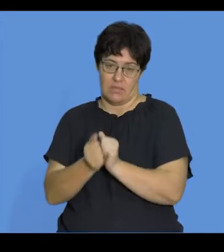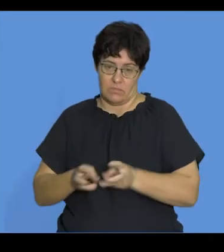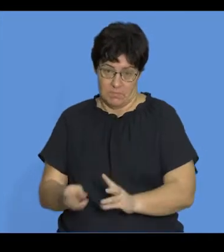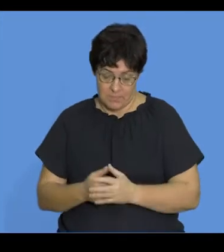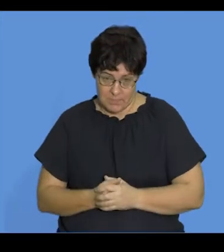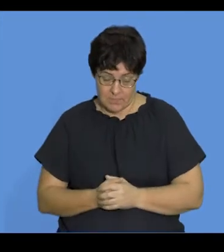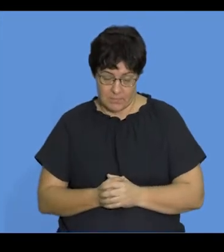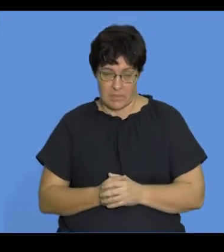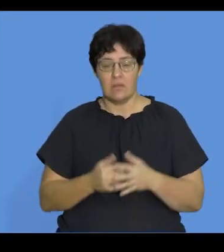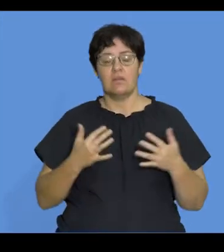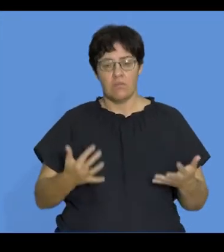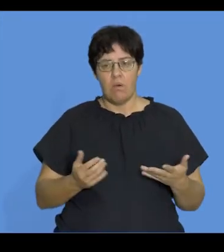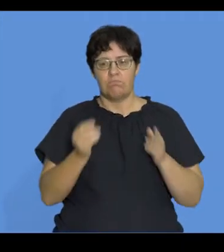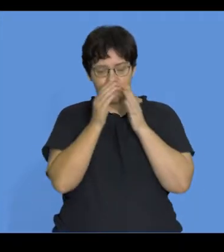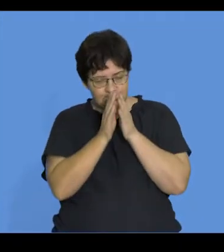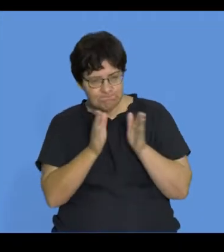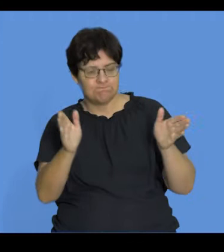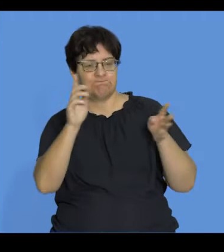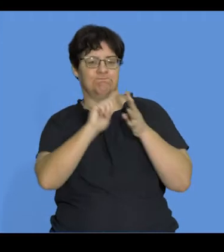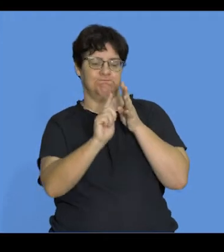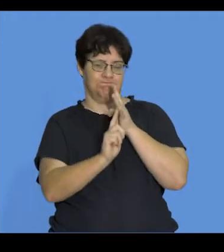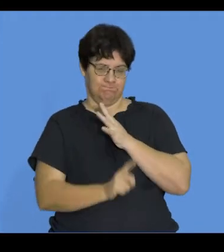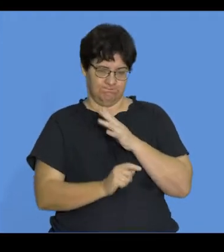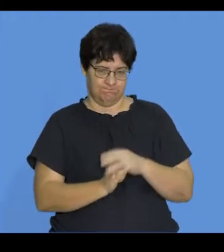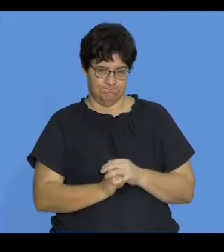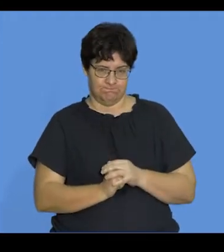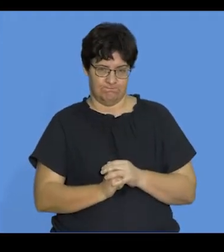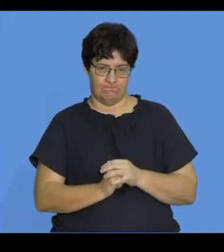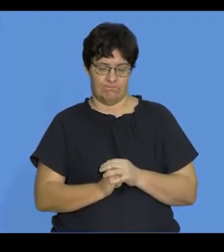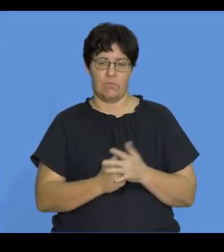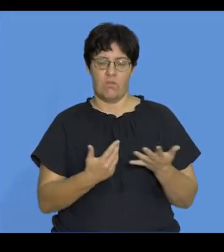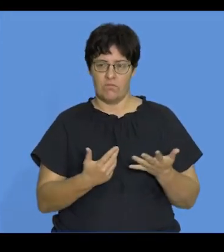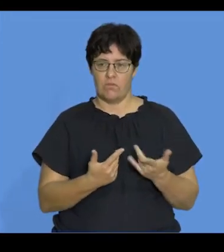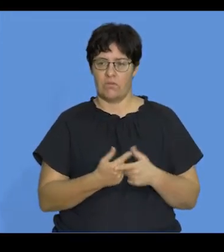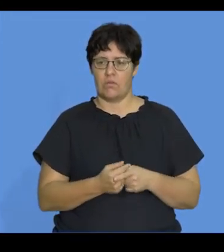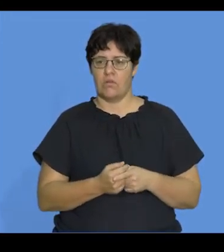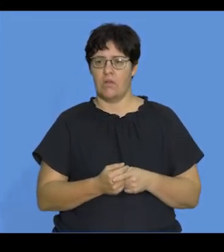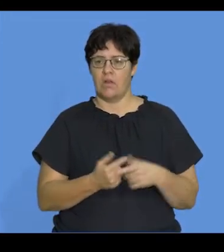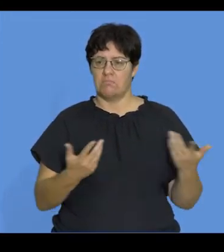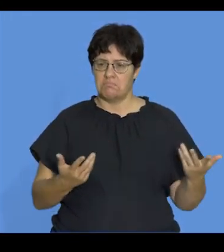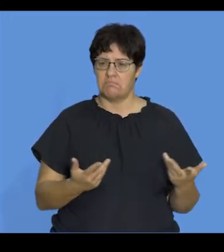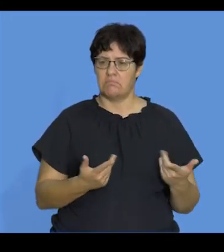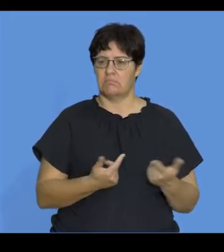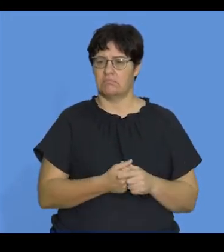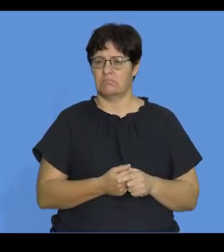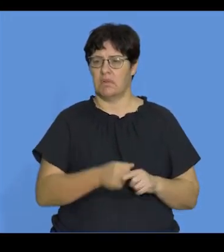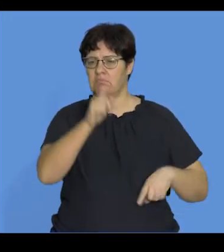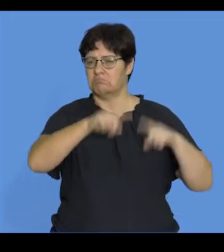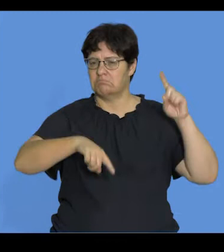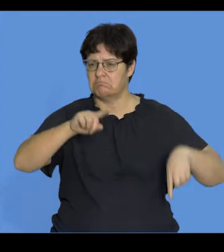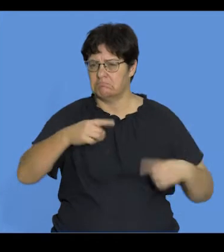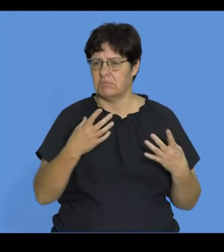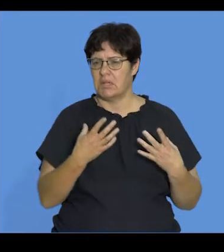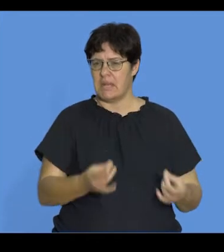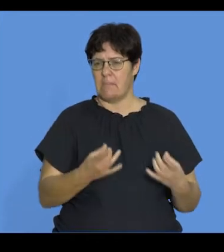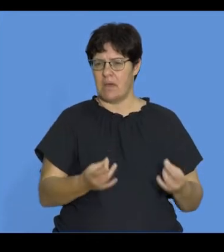mole concept is broad and it covers a number of aspects. It could be with respect to the Avogadro number, right? It could be,